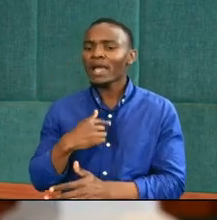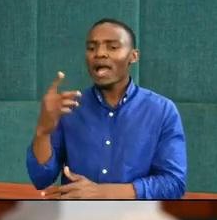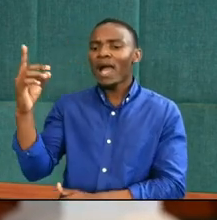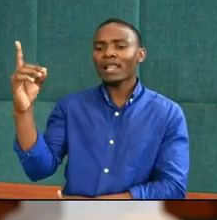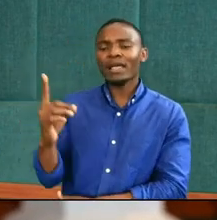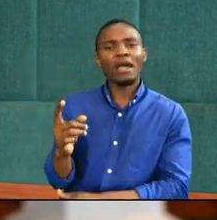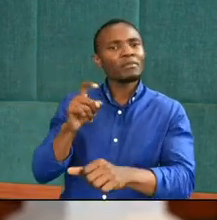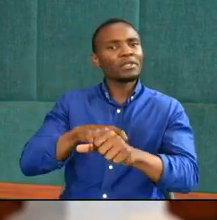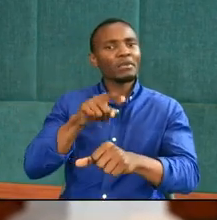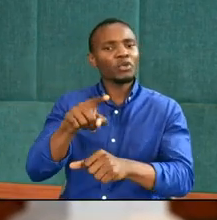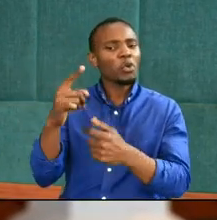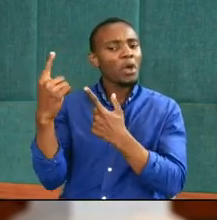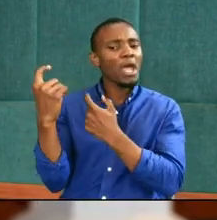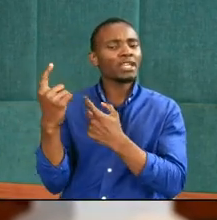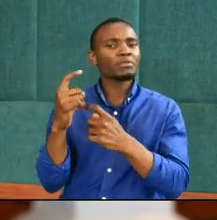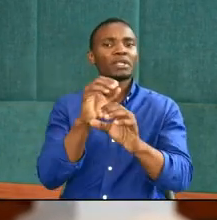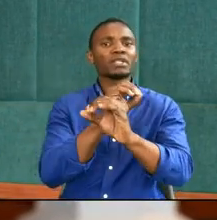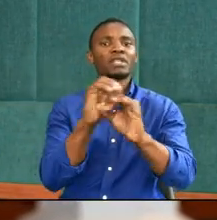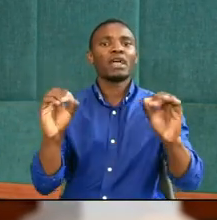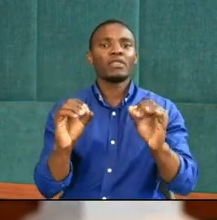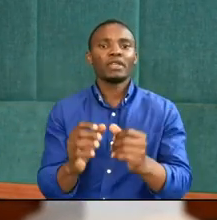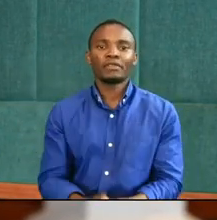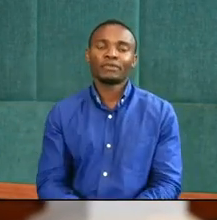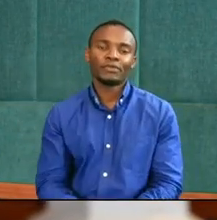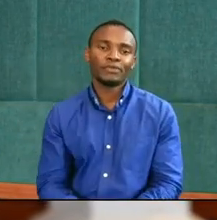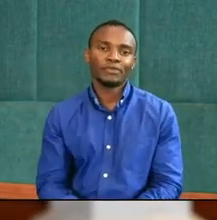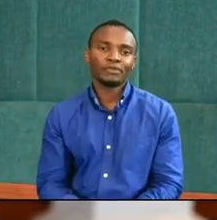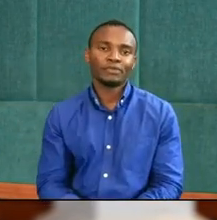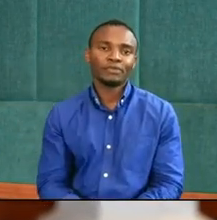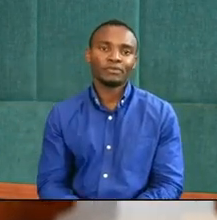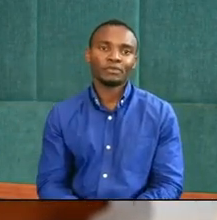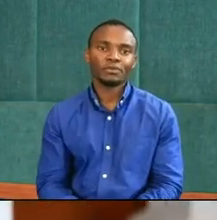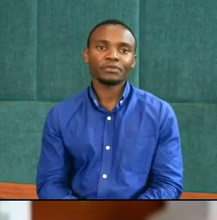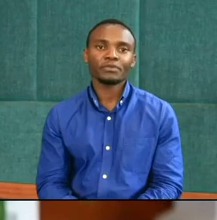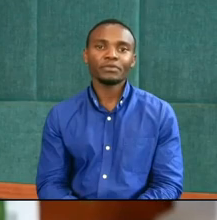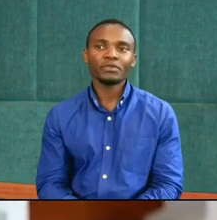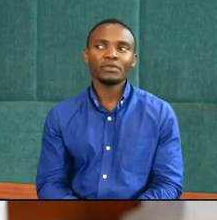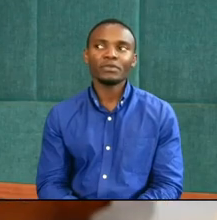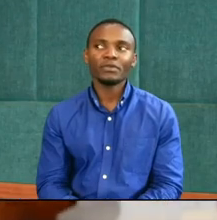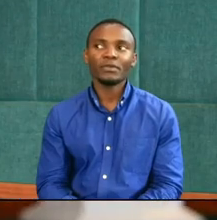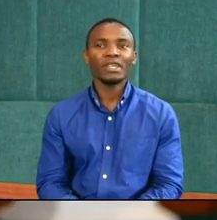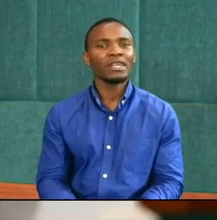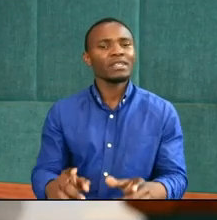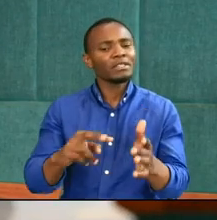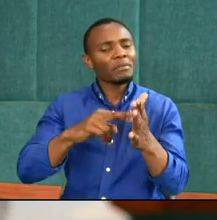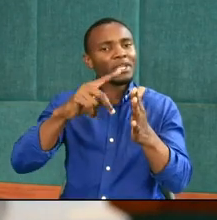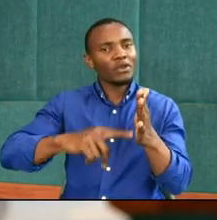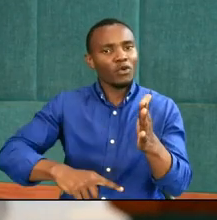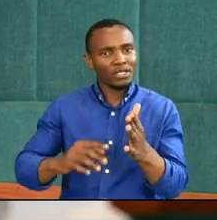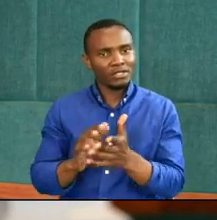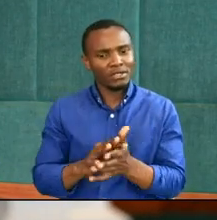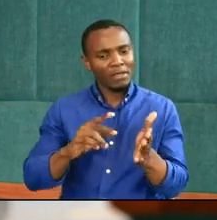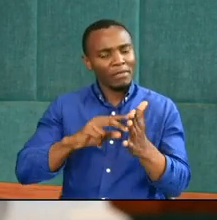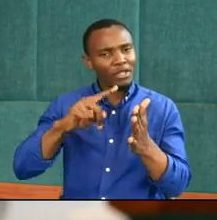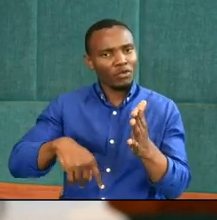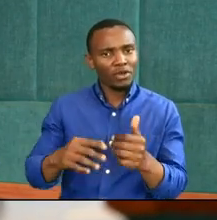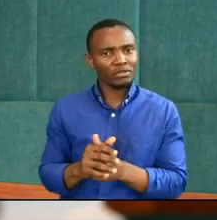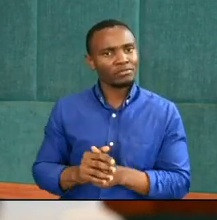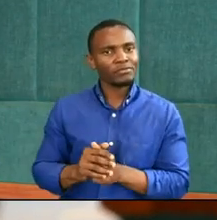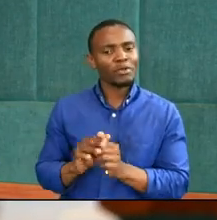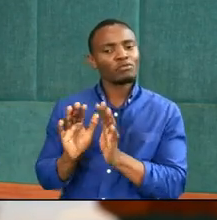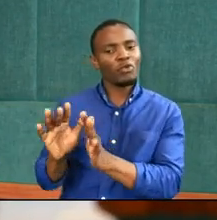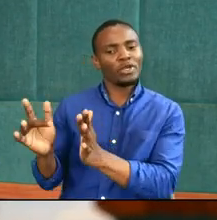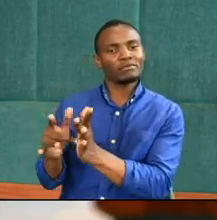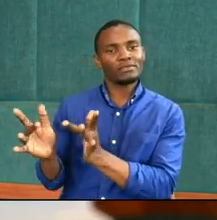time when you do not expect. Which tells me, so hang on, Jesus.